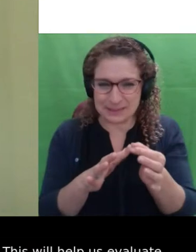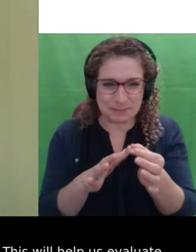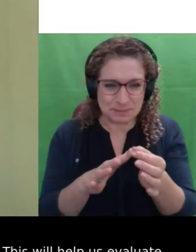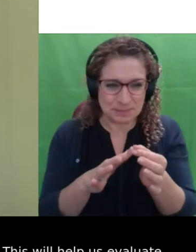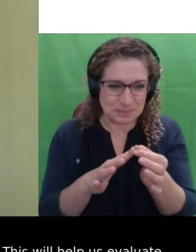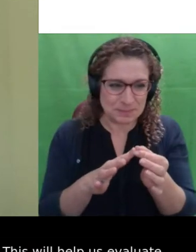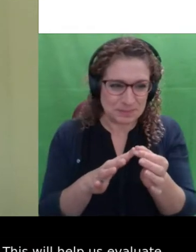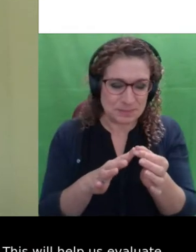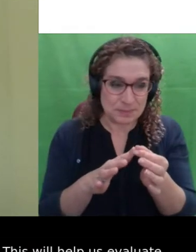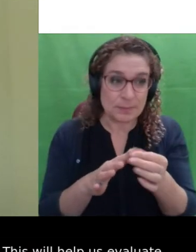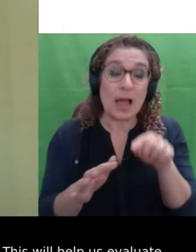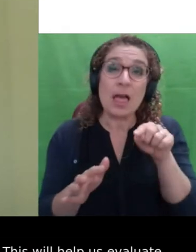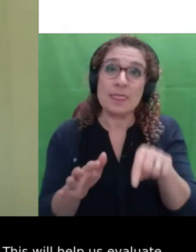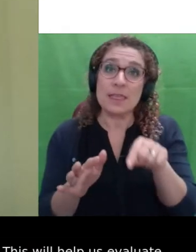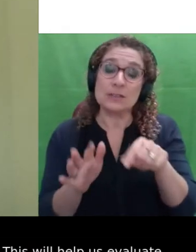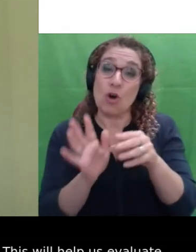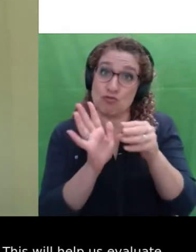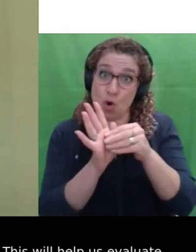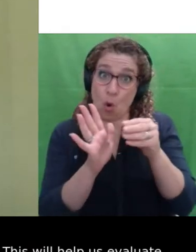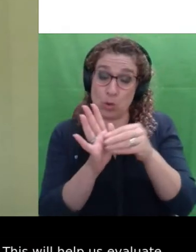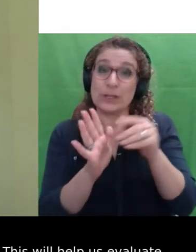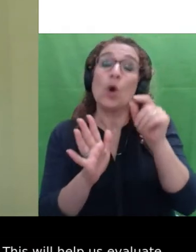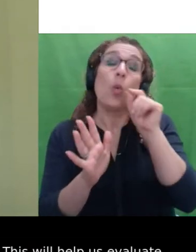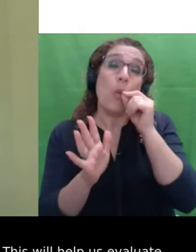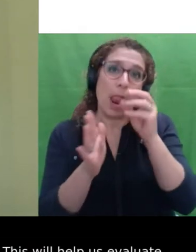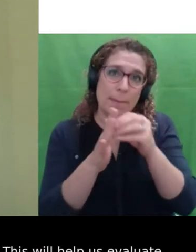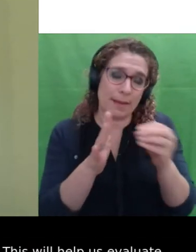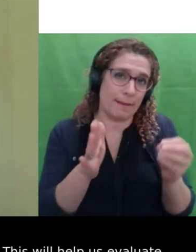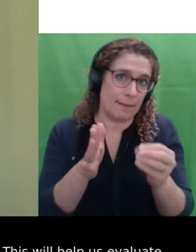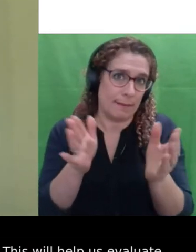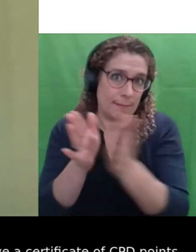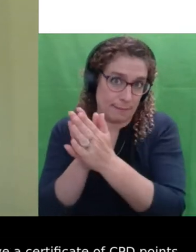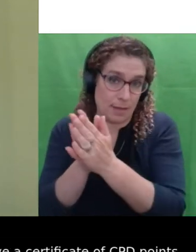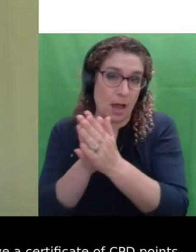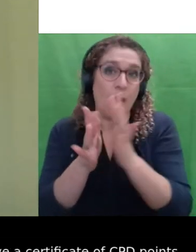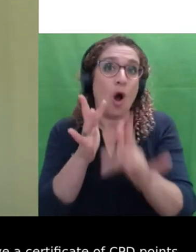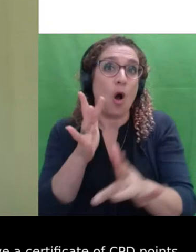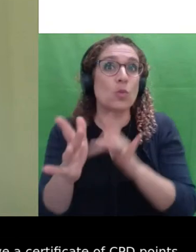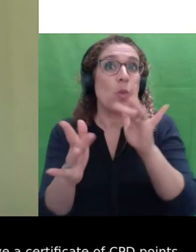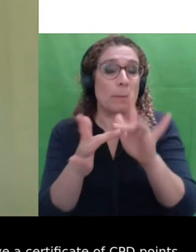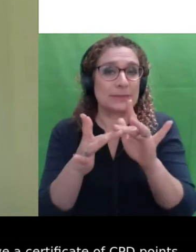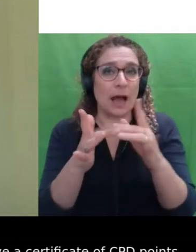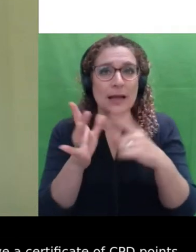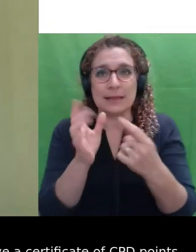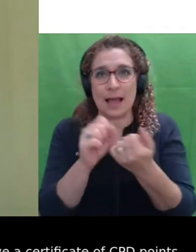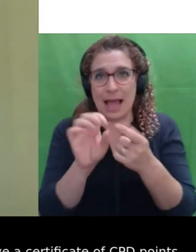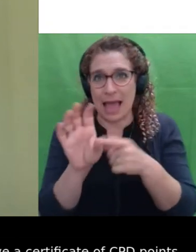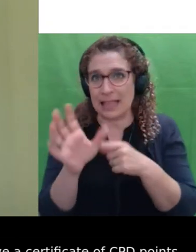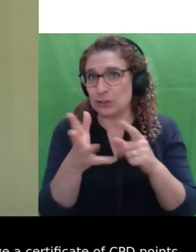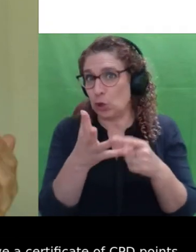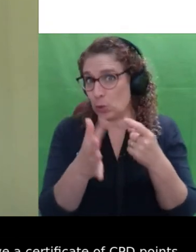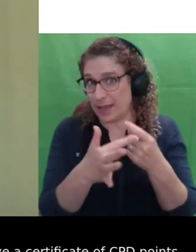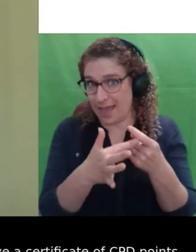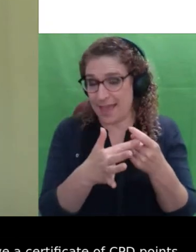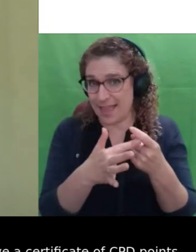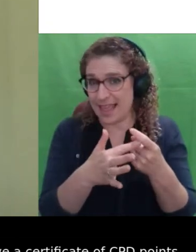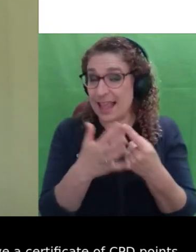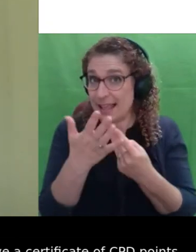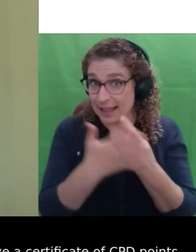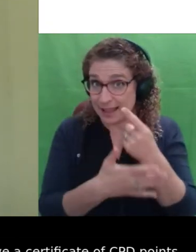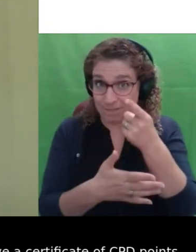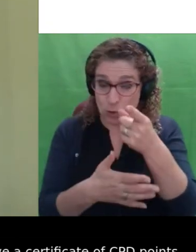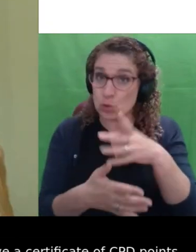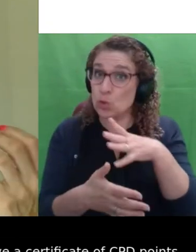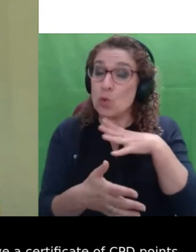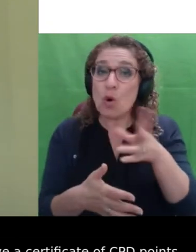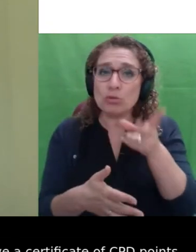recording of this webinar will be available in due course on the allergy uk website should you wish to revisit